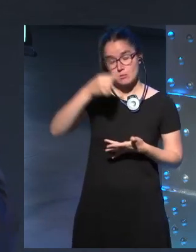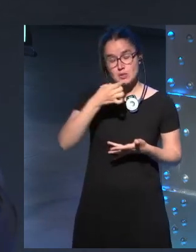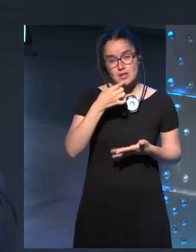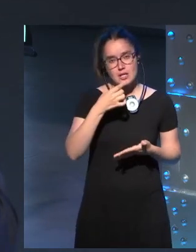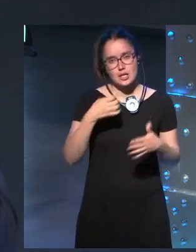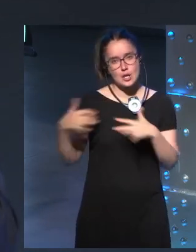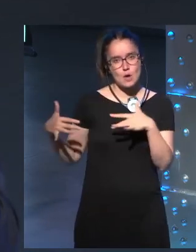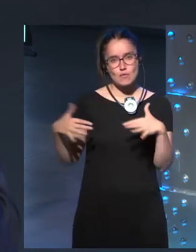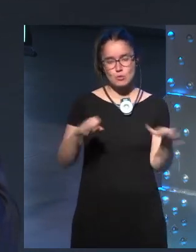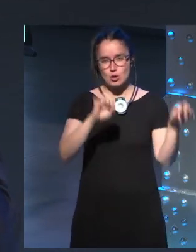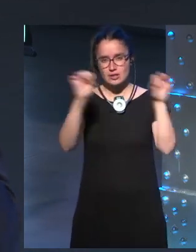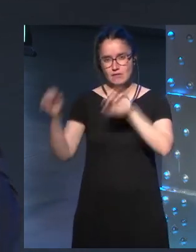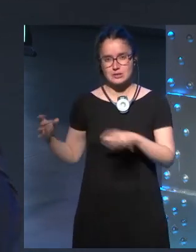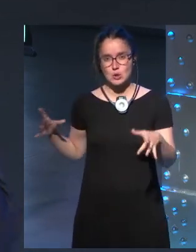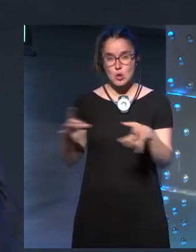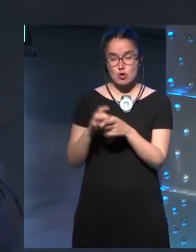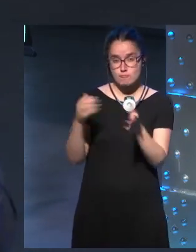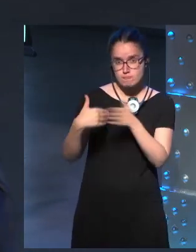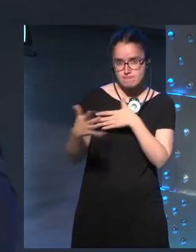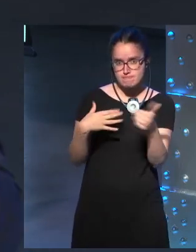defensive people and to be smart. I think that,